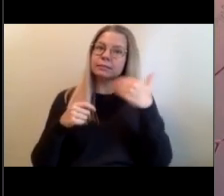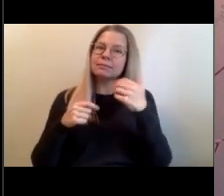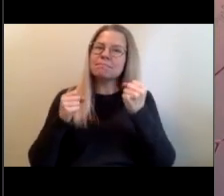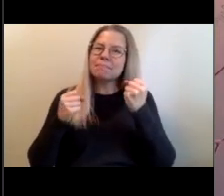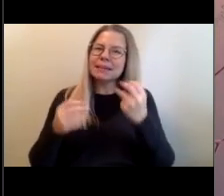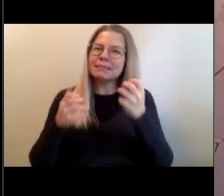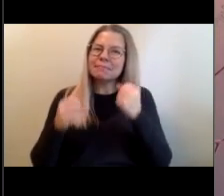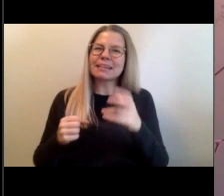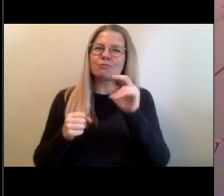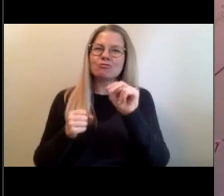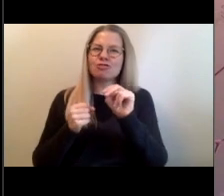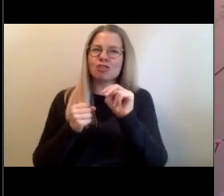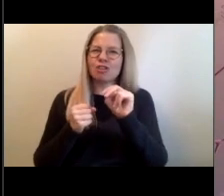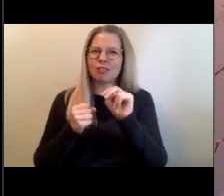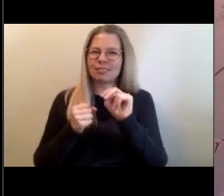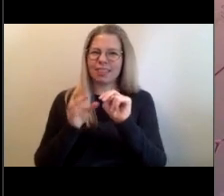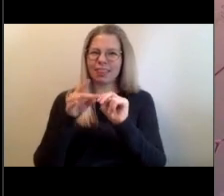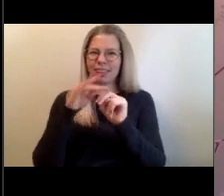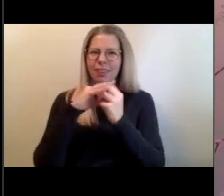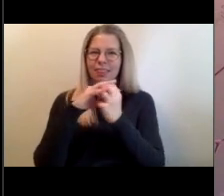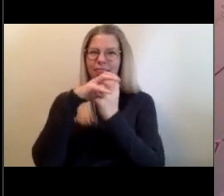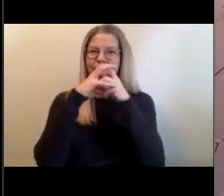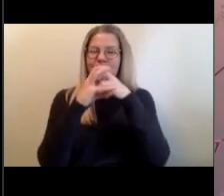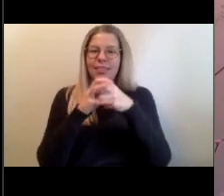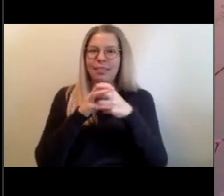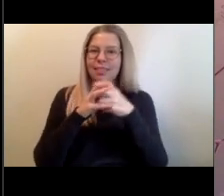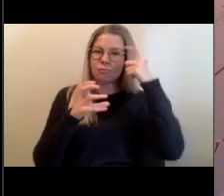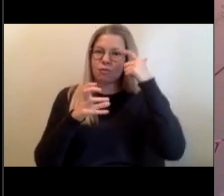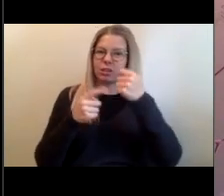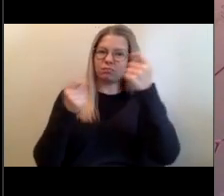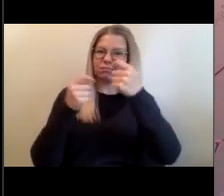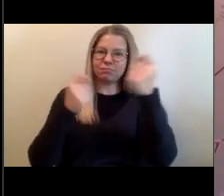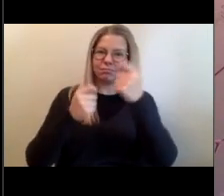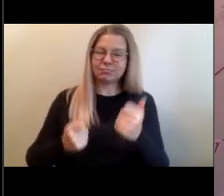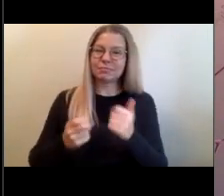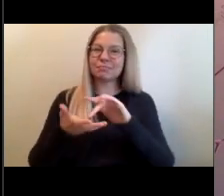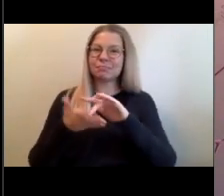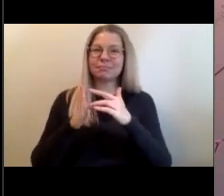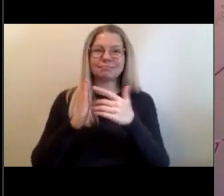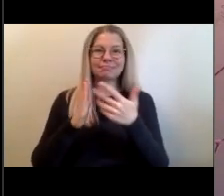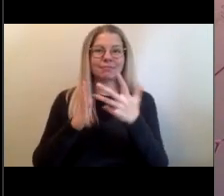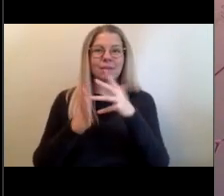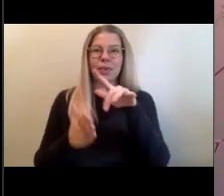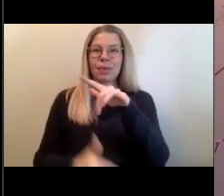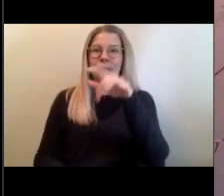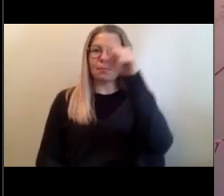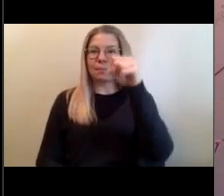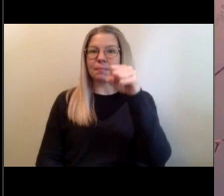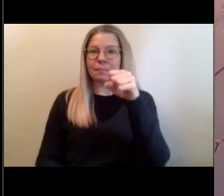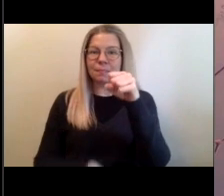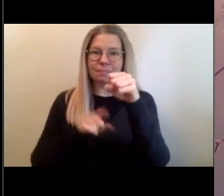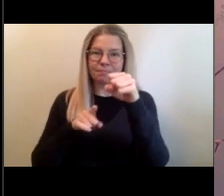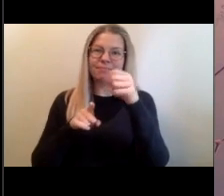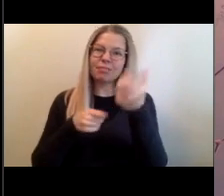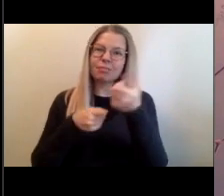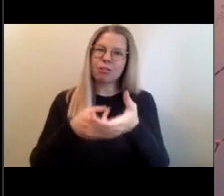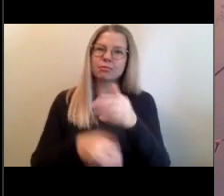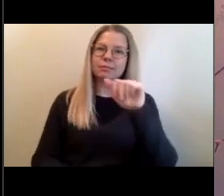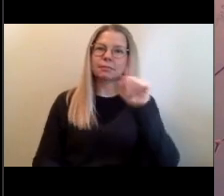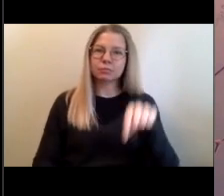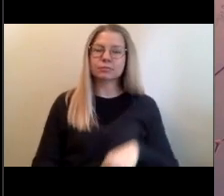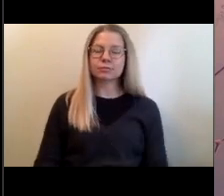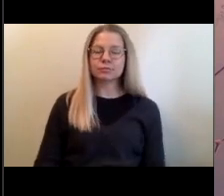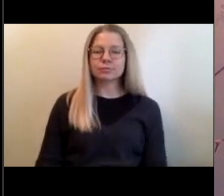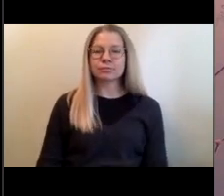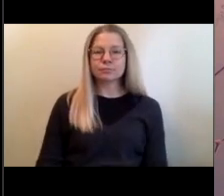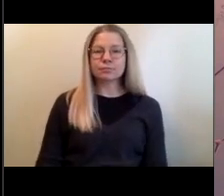that are affected, then you end up with this process, and you ultimately end up with Alzheimer's disease. So the takeaway message